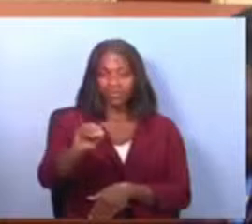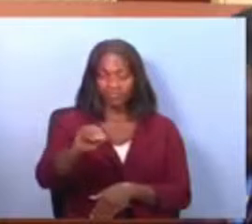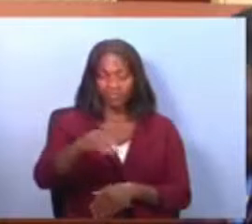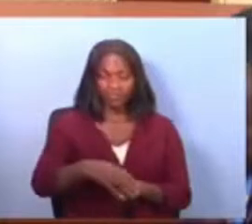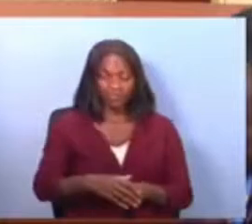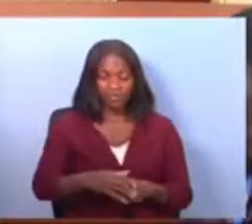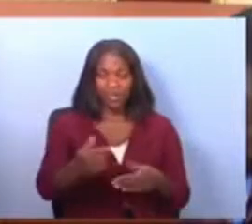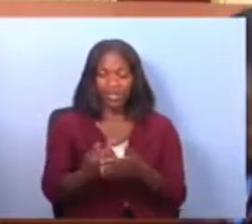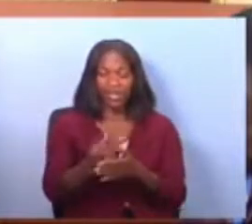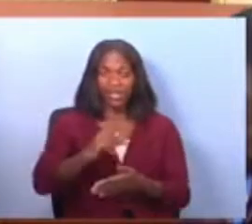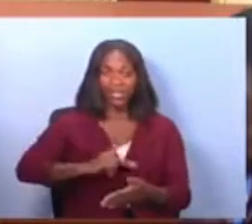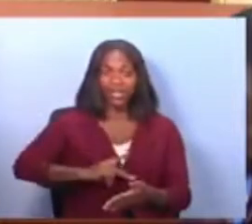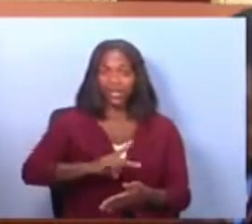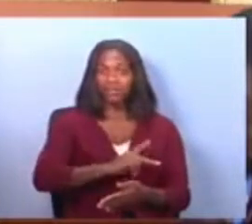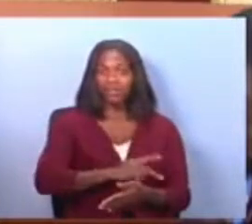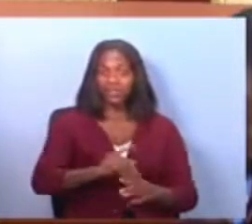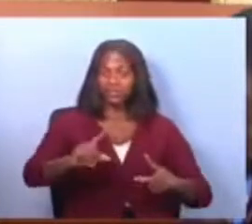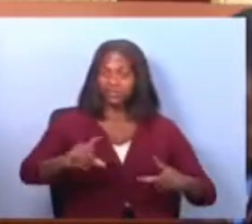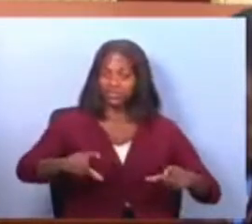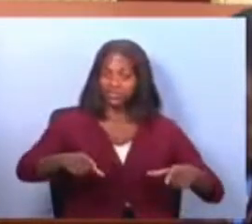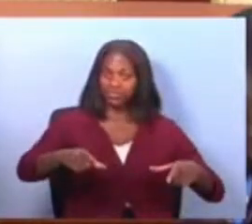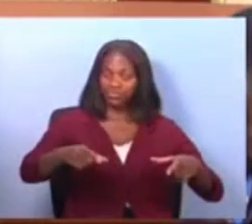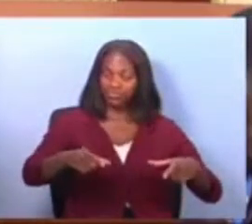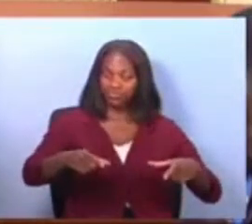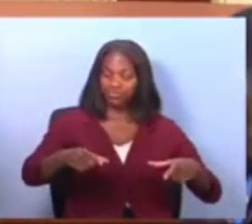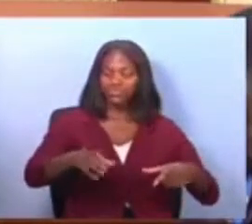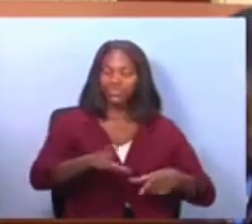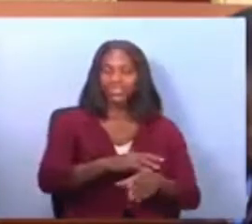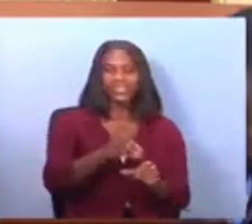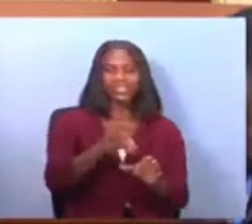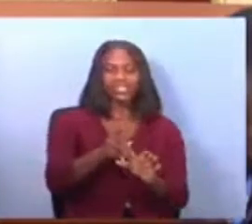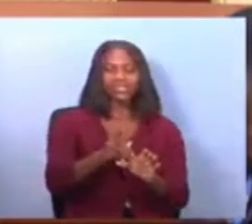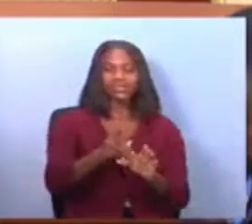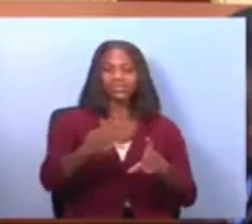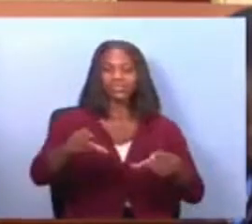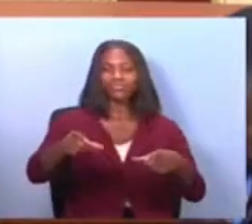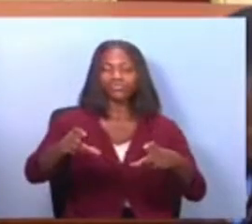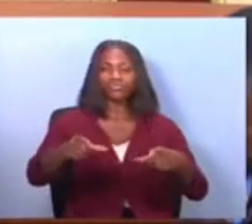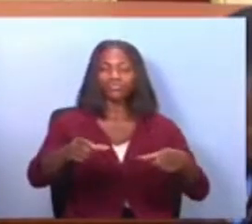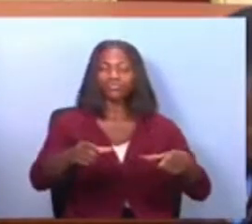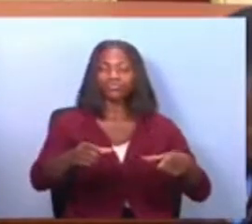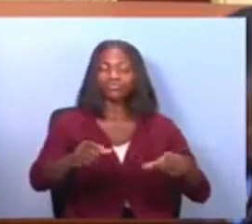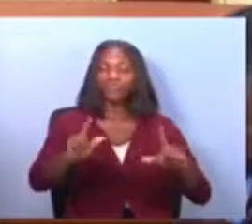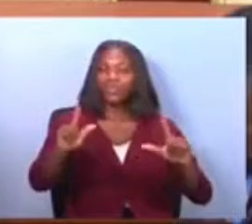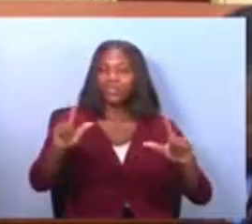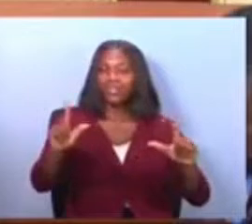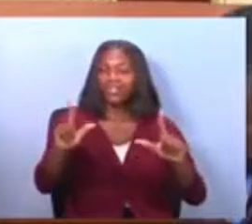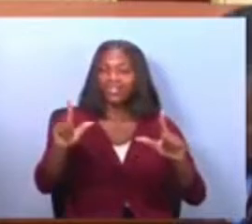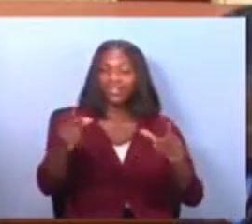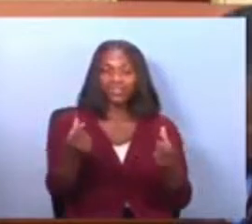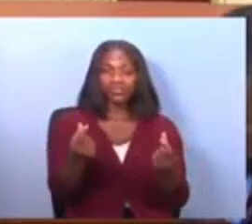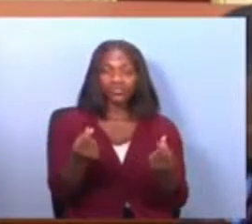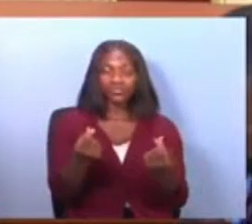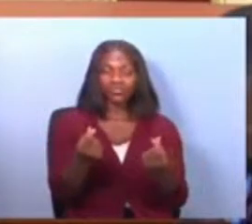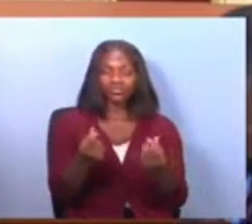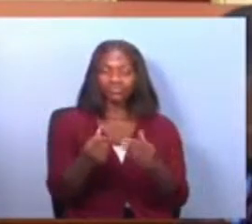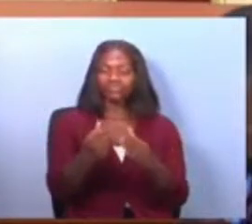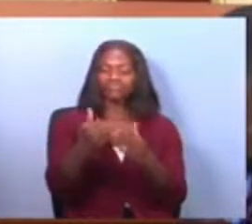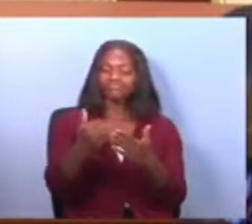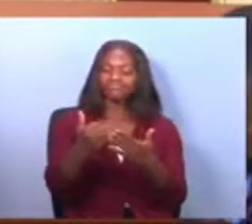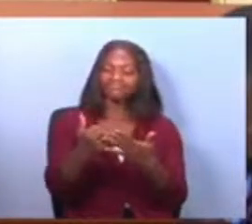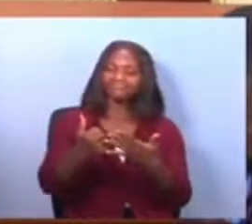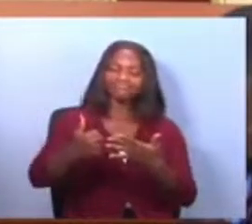Ghana Parliament Caucus and Disability Caucuses were both launched to promote sustainable